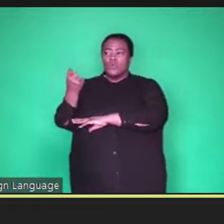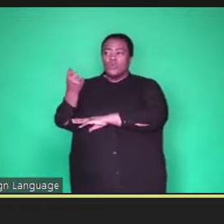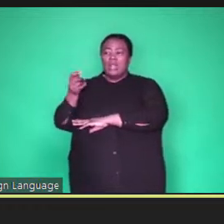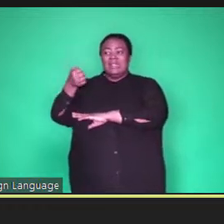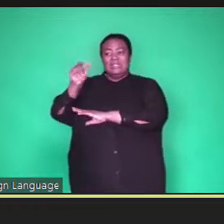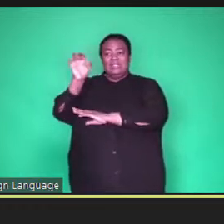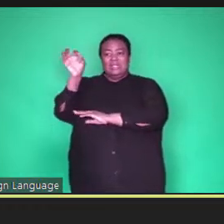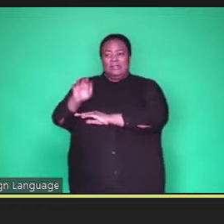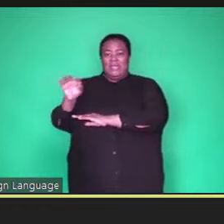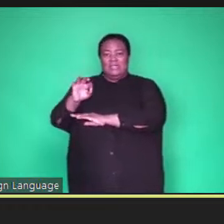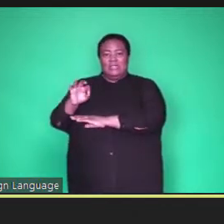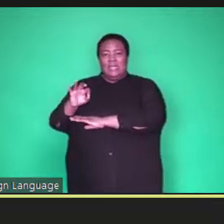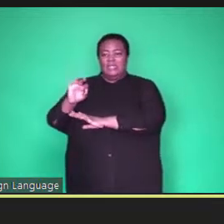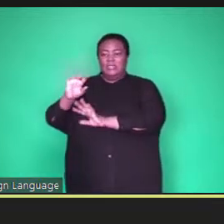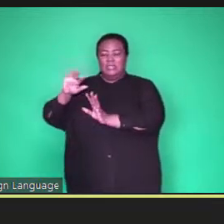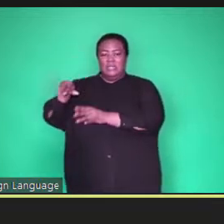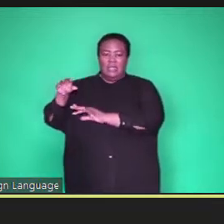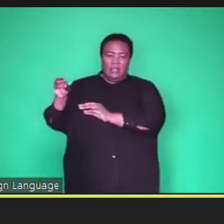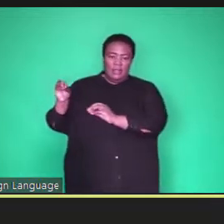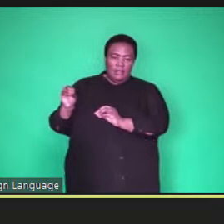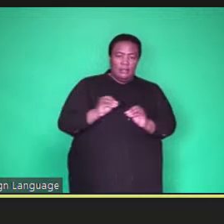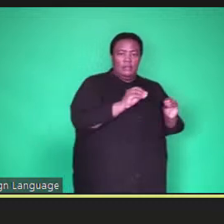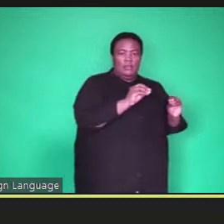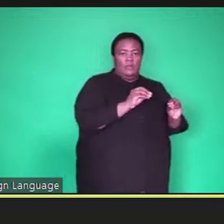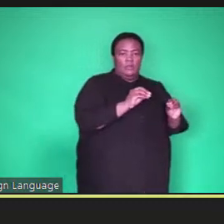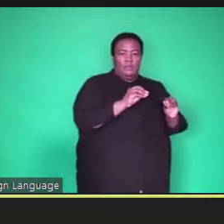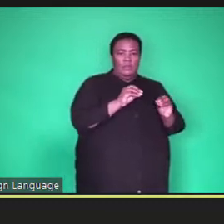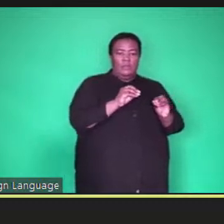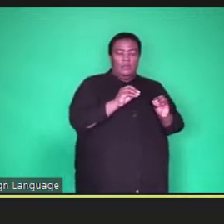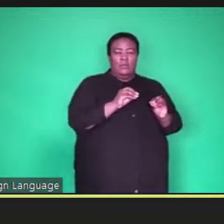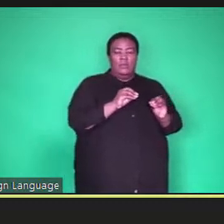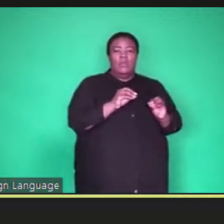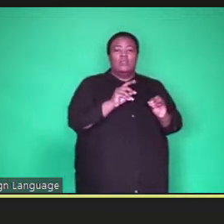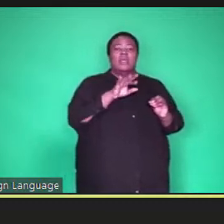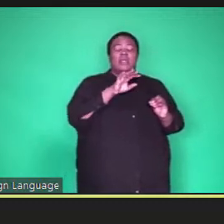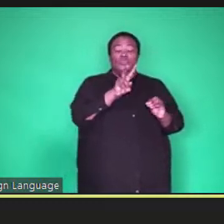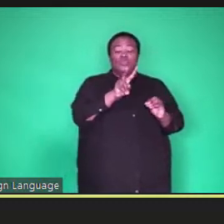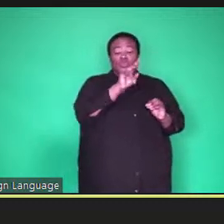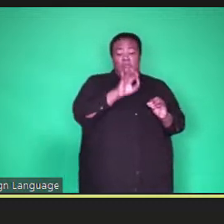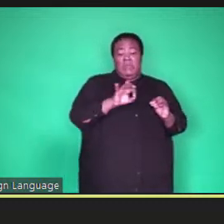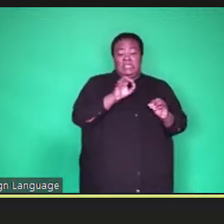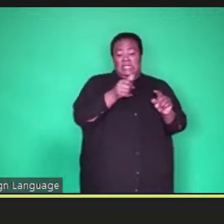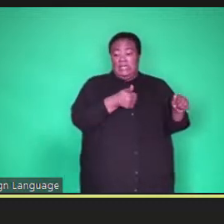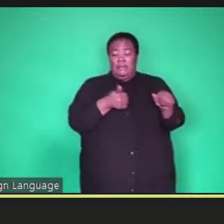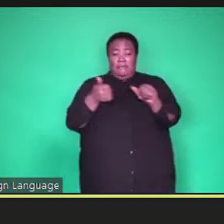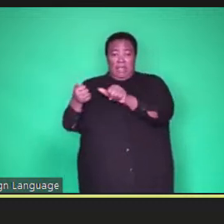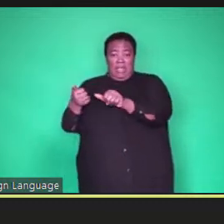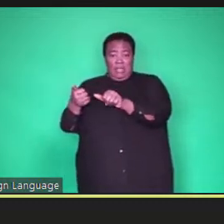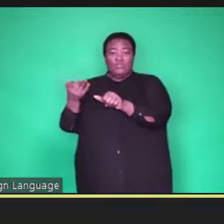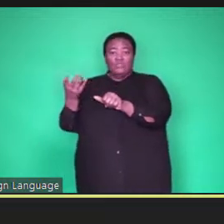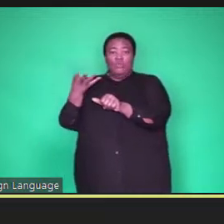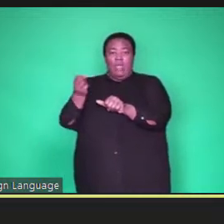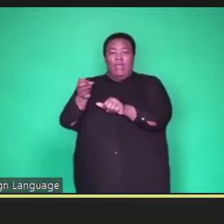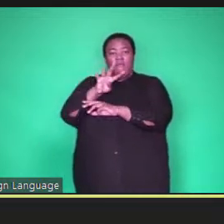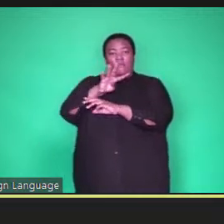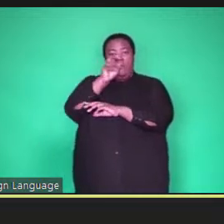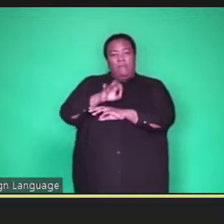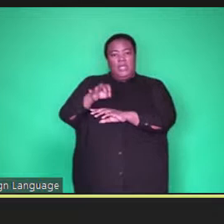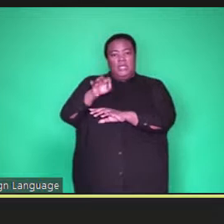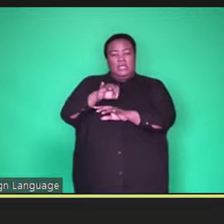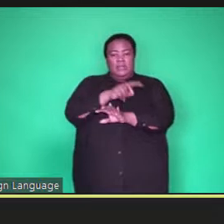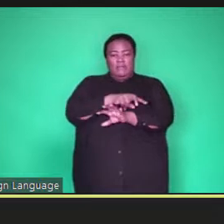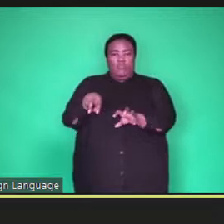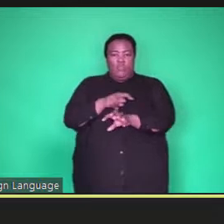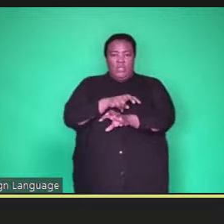rural area, 2% coming back, giving us a 4% net migration. I'm setting us up here for showing SAPRIN